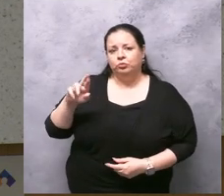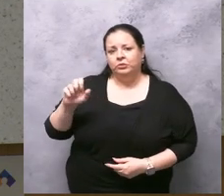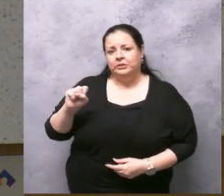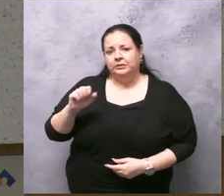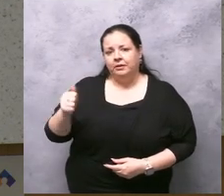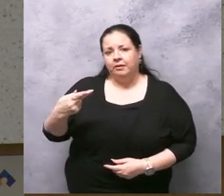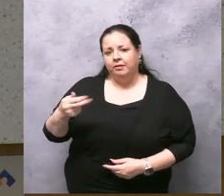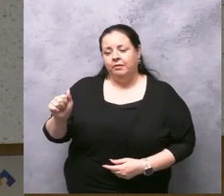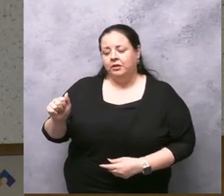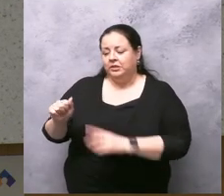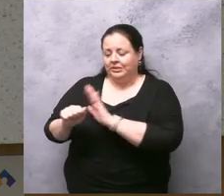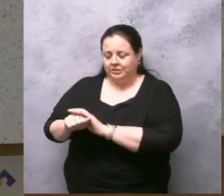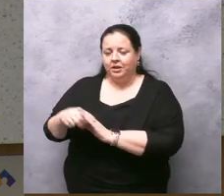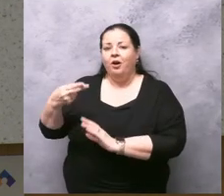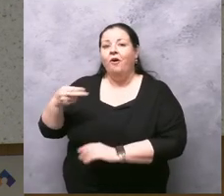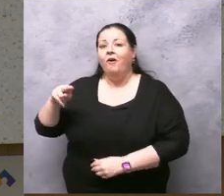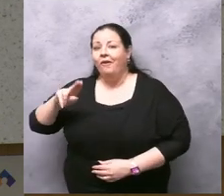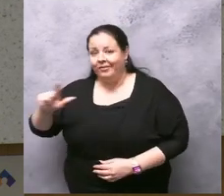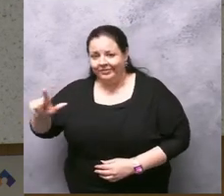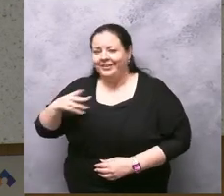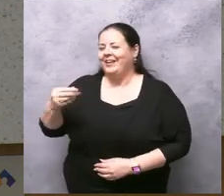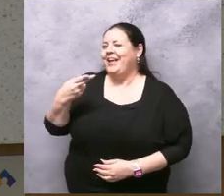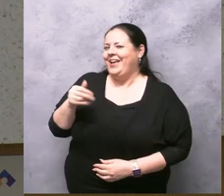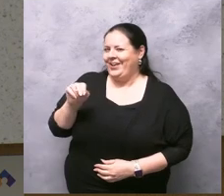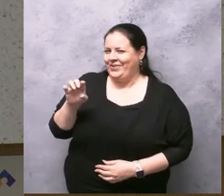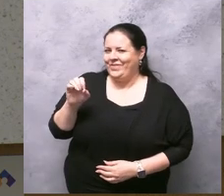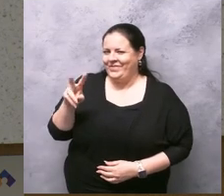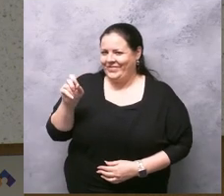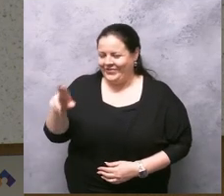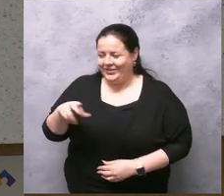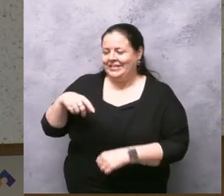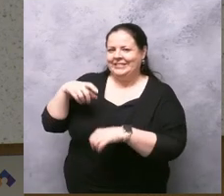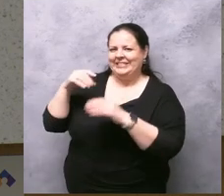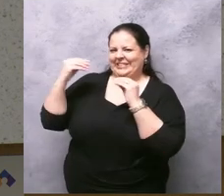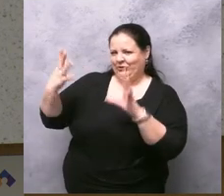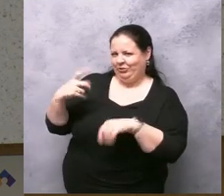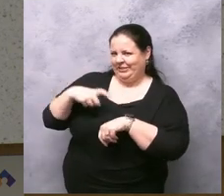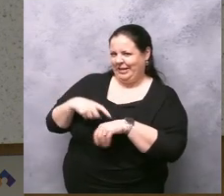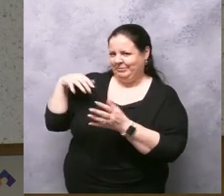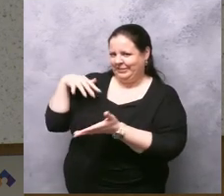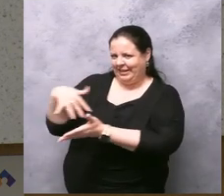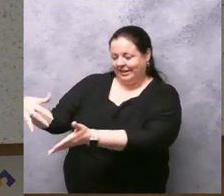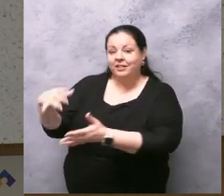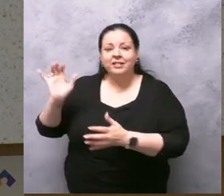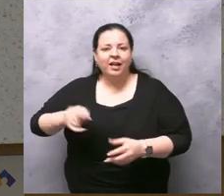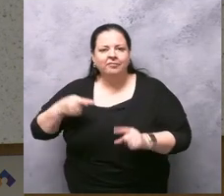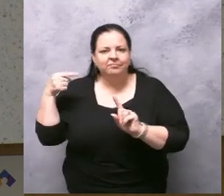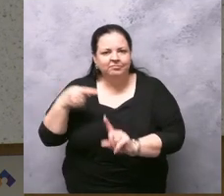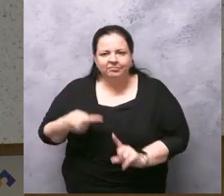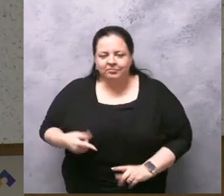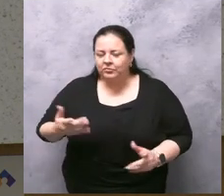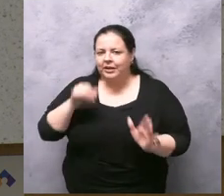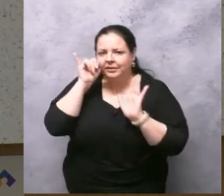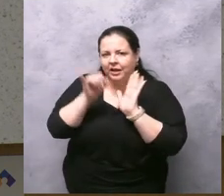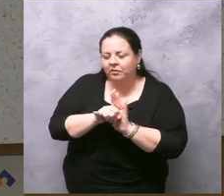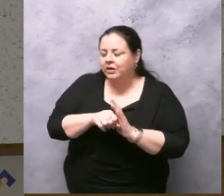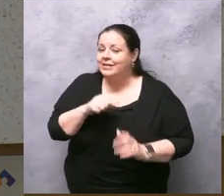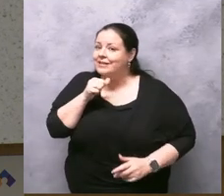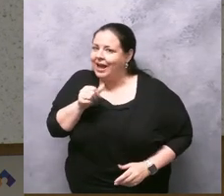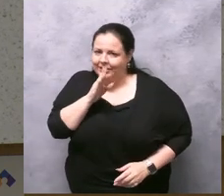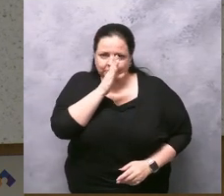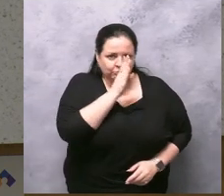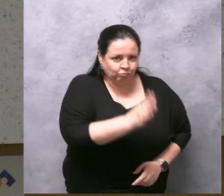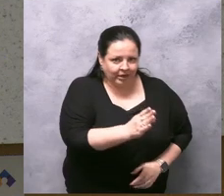from Hanover, we looked at a teacher time study. The key objectives of the study were to identify